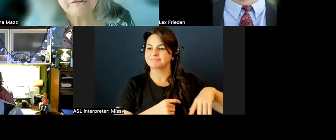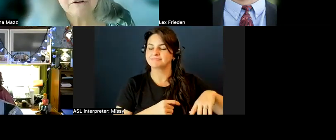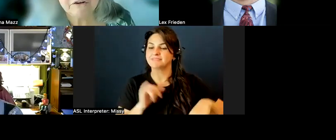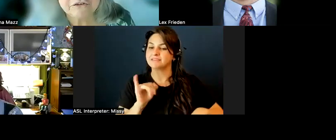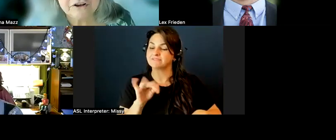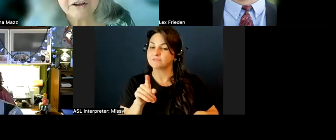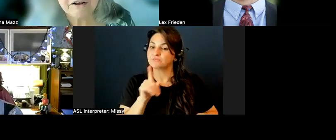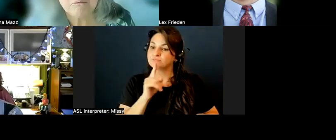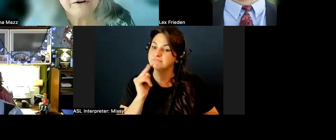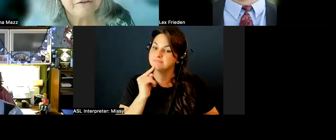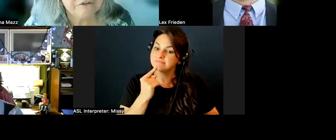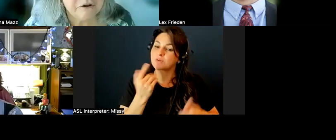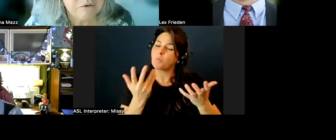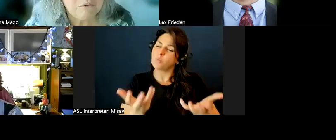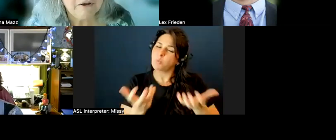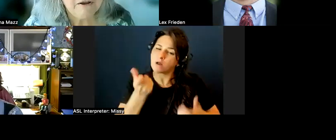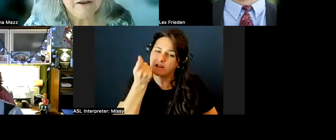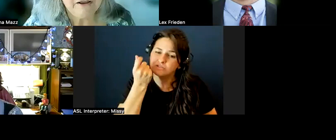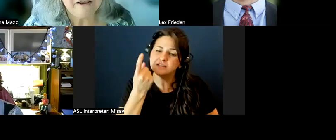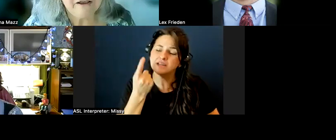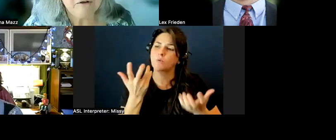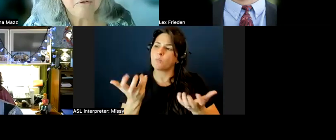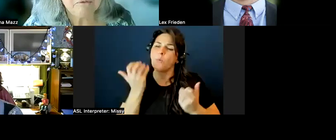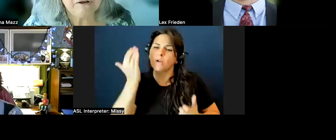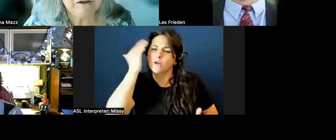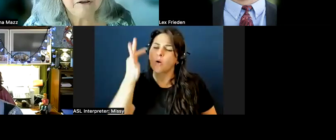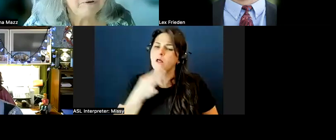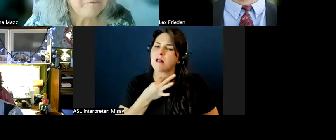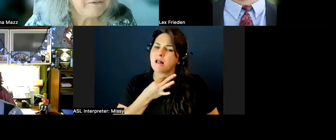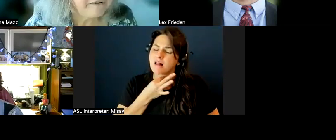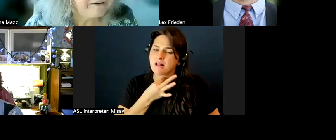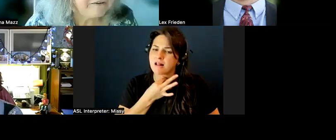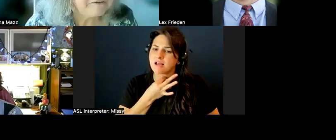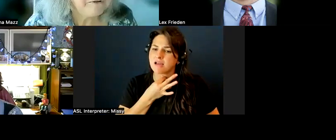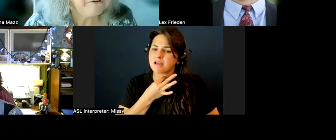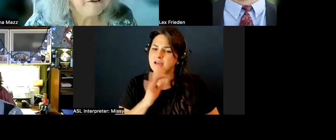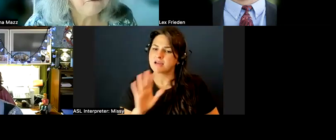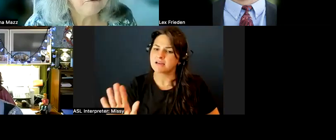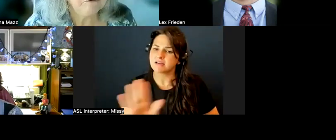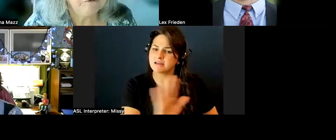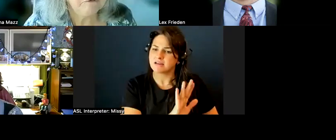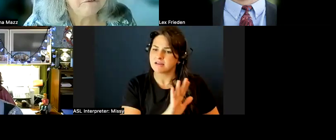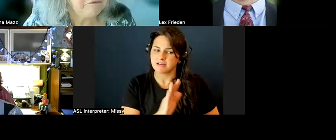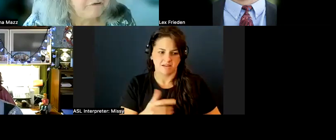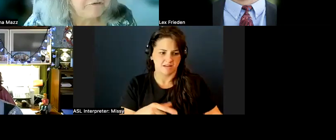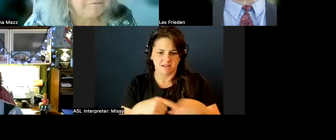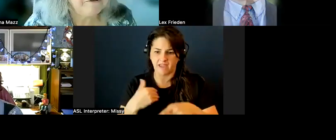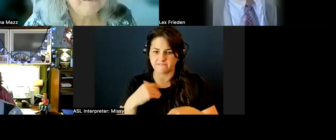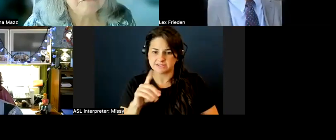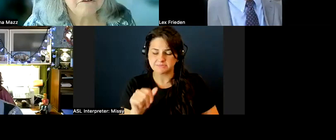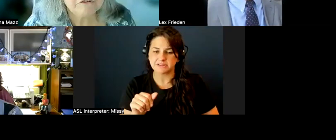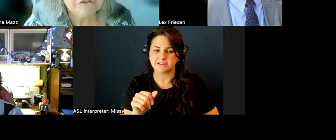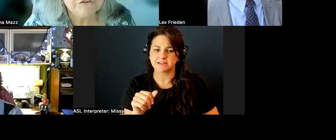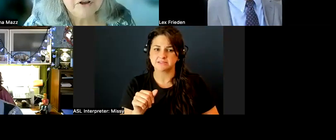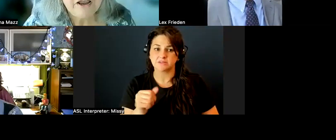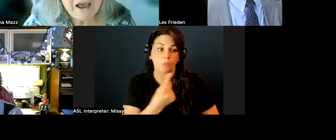in wanting to understand and wanting to know how somebody with a given disability or several